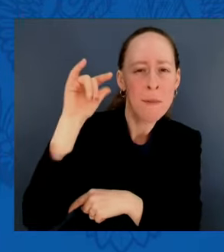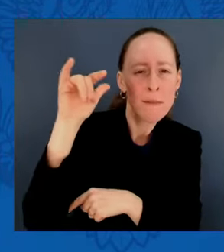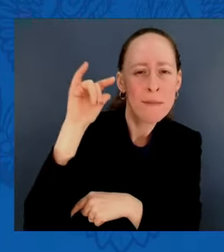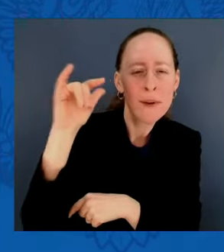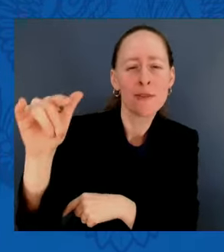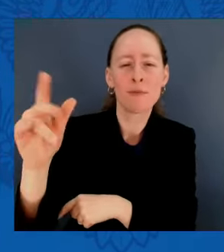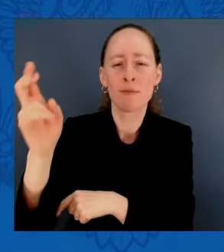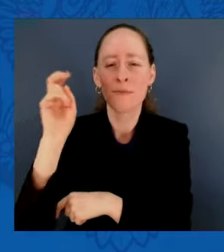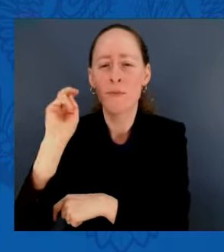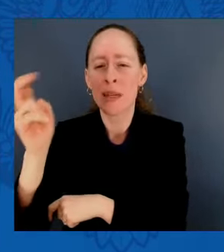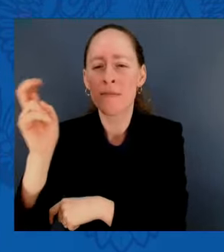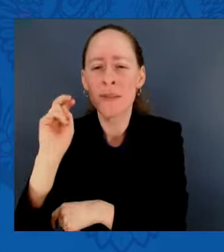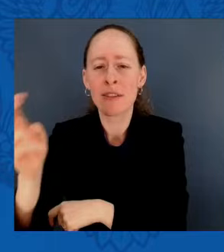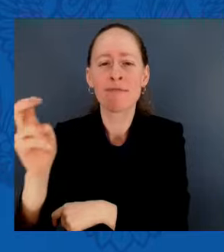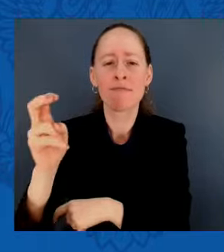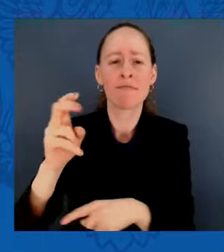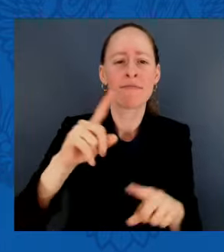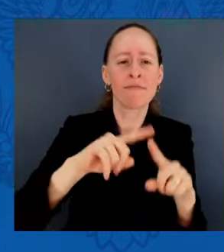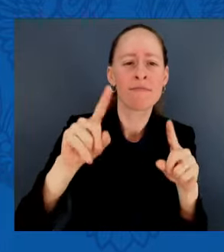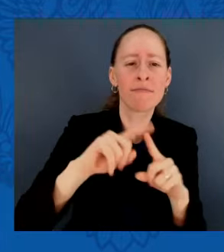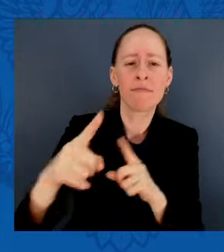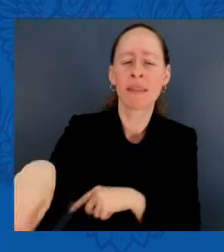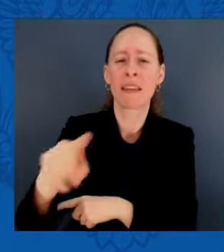clean water without risk of brain damage.